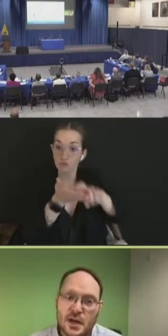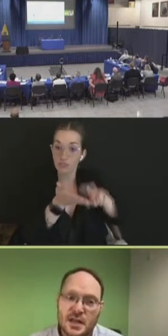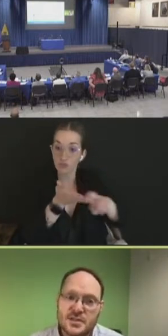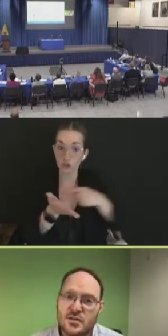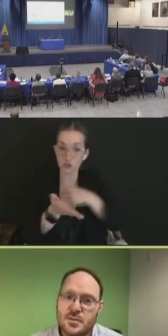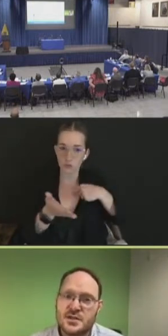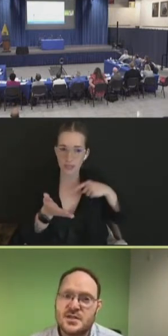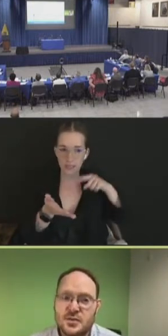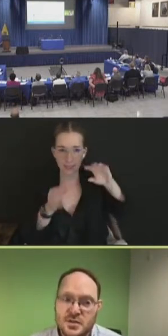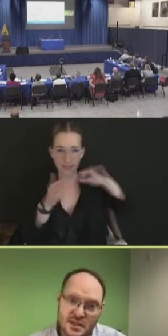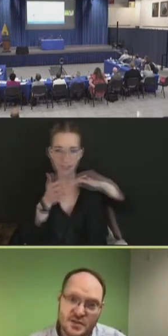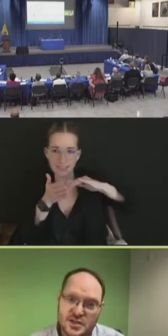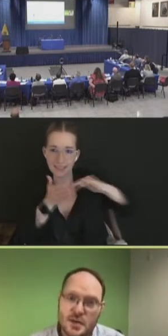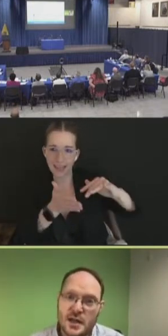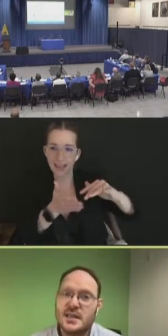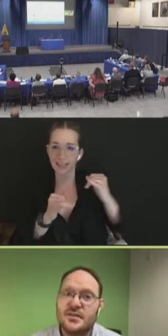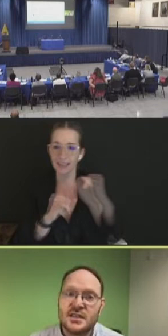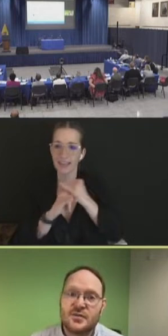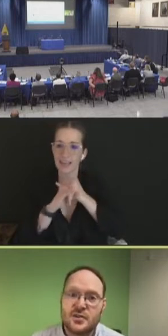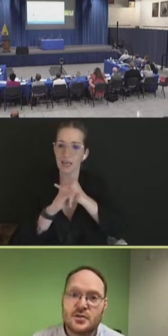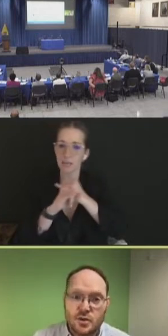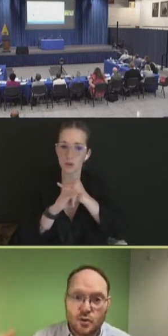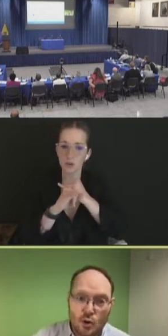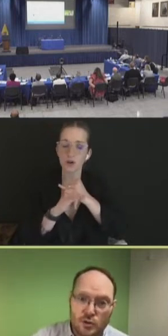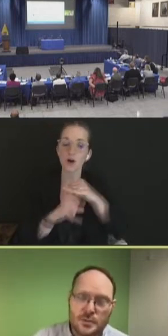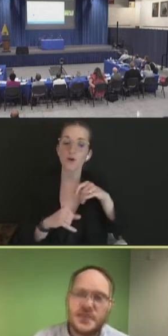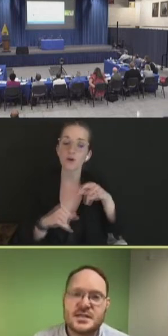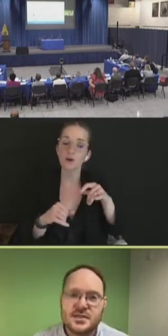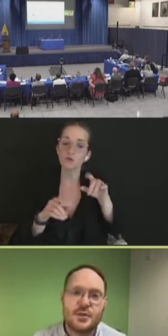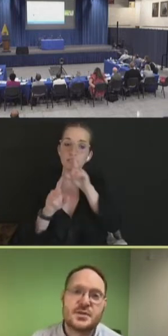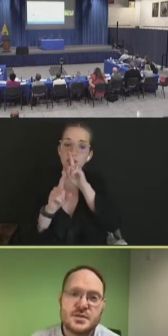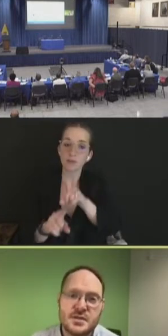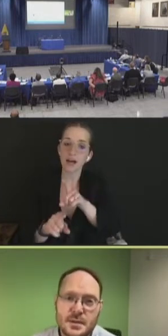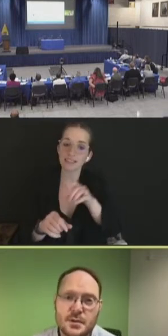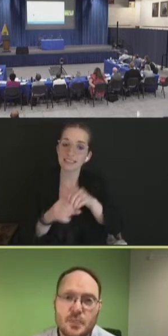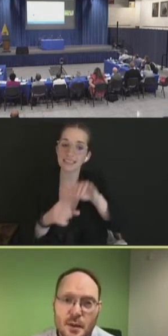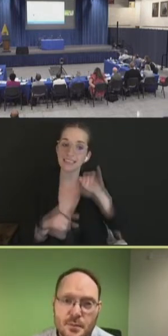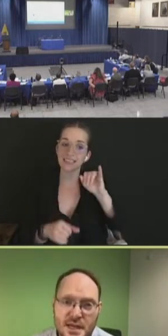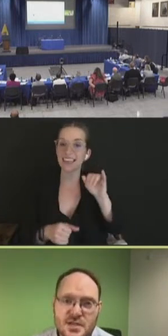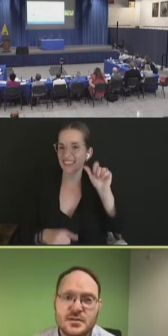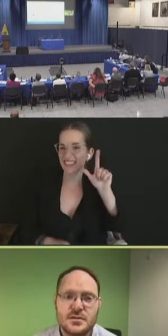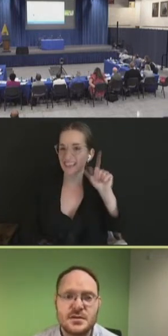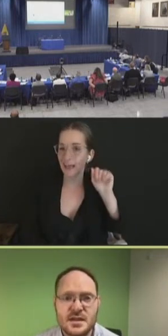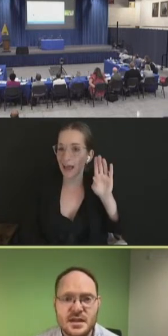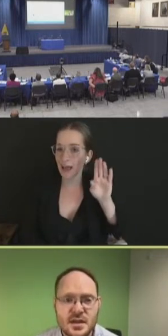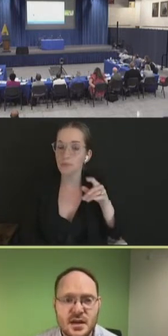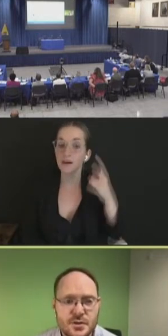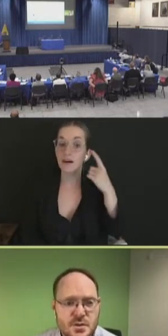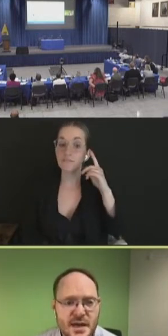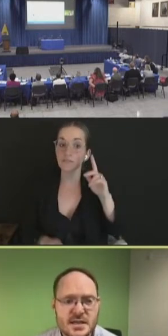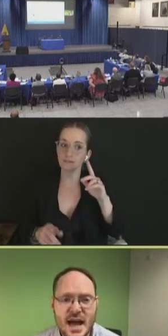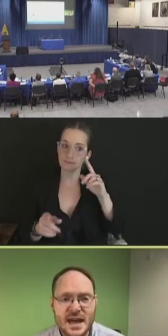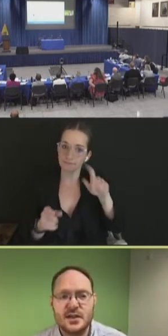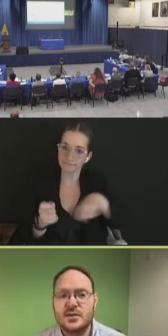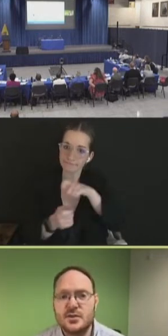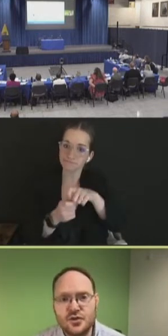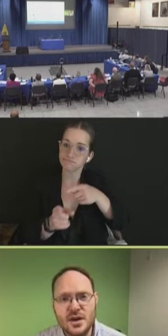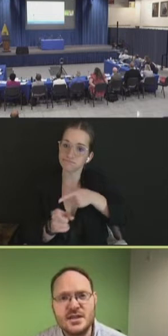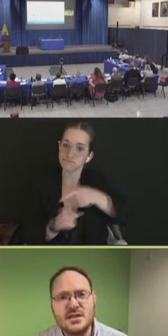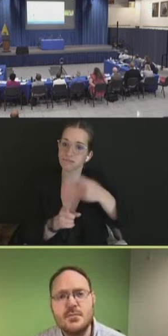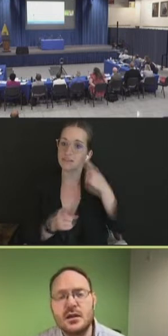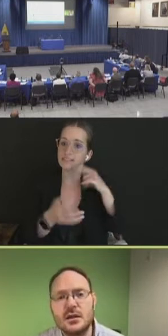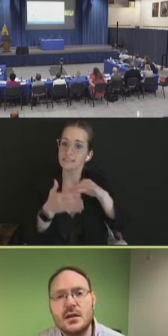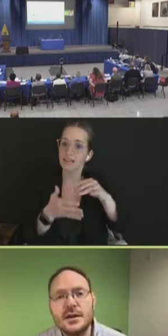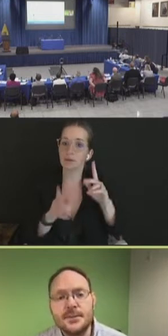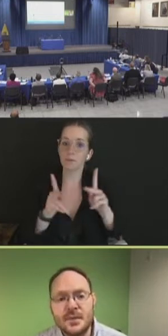the immunological responses using in vitro modeling of individuals who are older, because these are the most susceptible population in SARS-CoV-2 space, and also